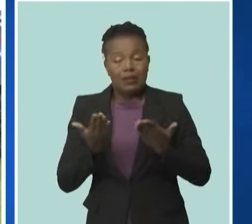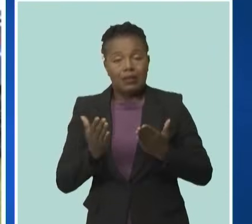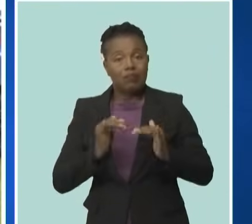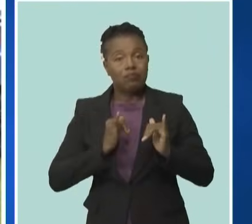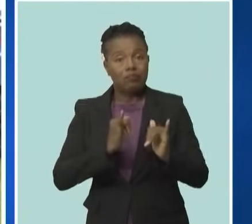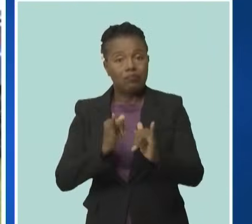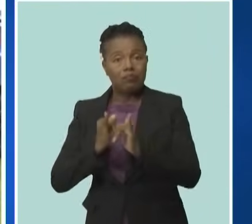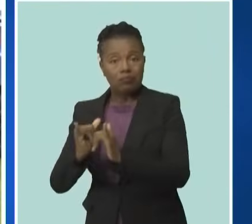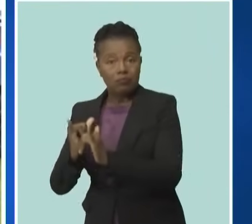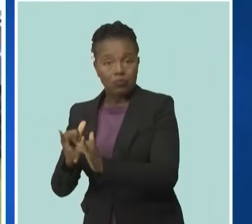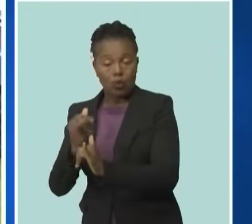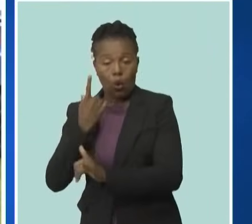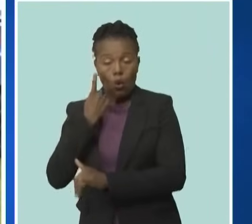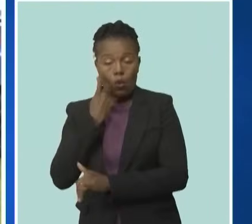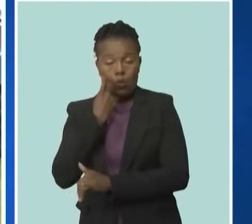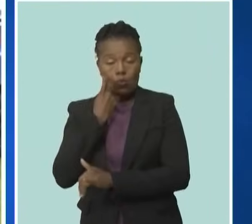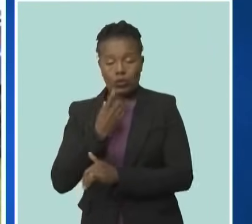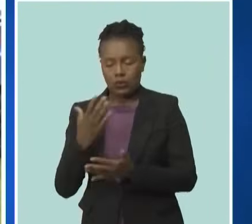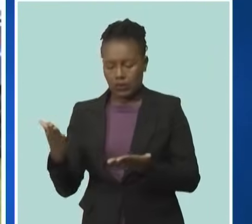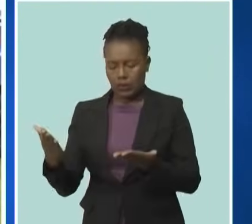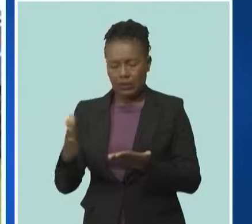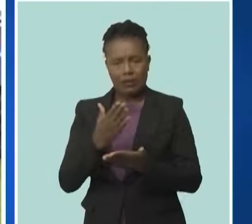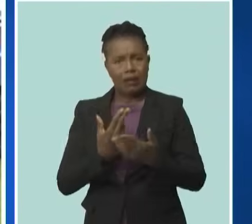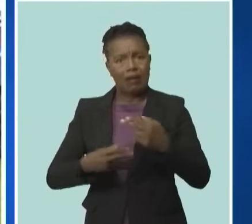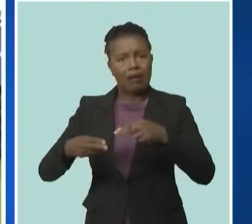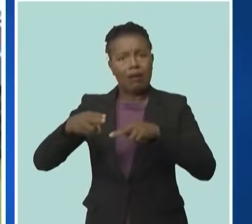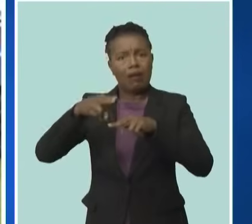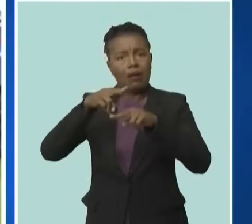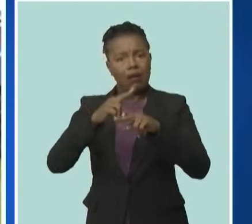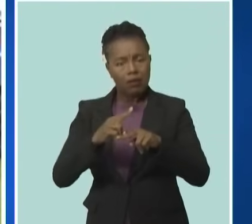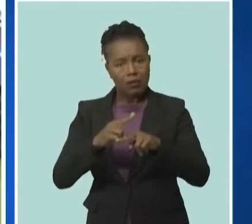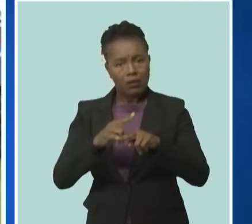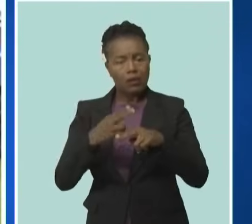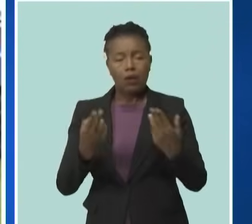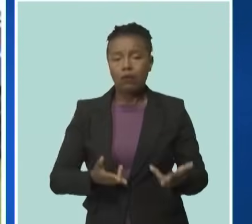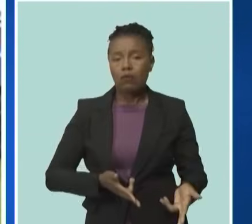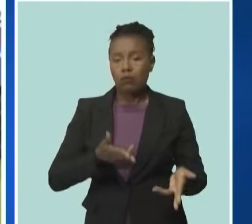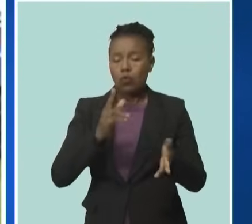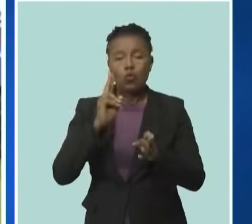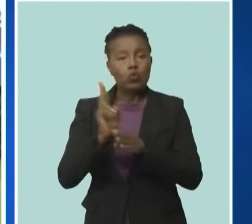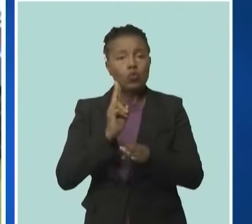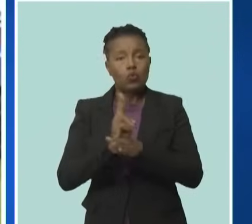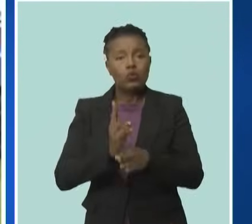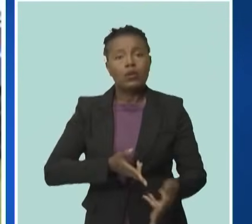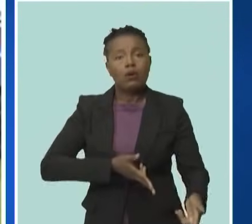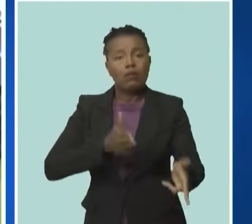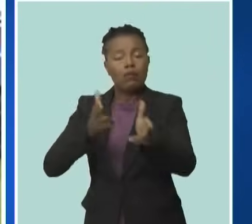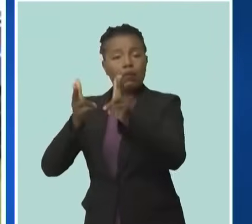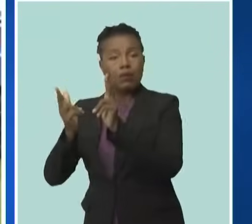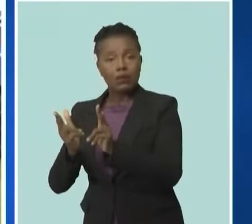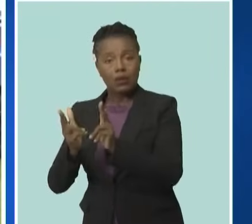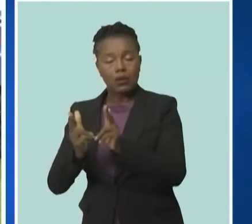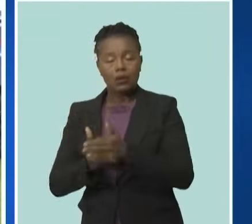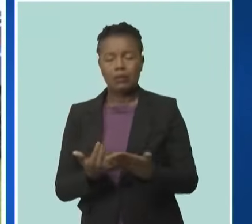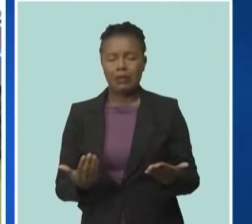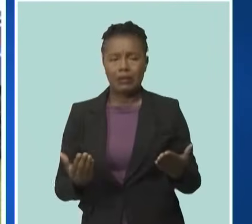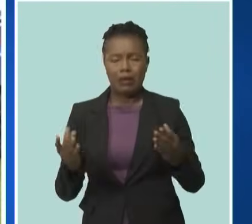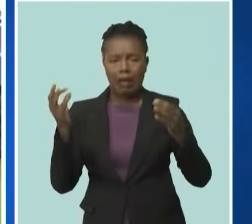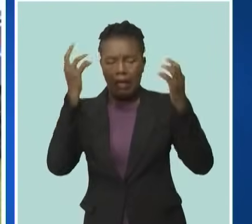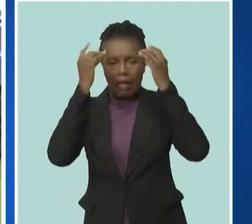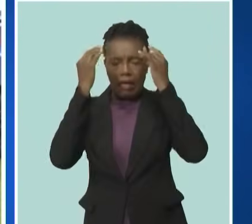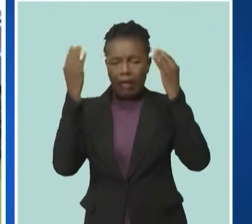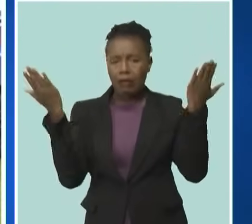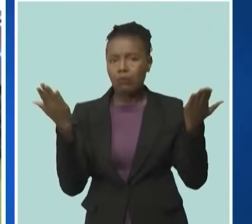data have indicated an increase in the number of firearm-related incidents. Even more concerning